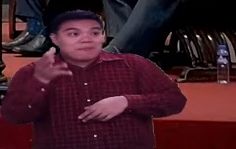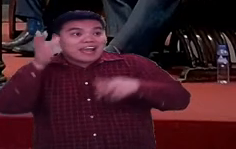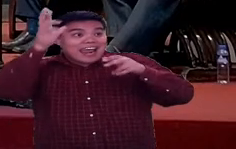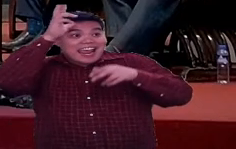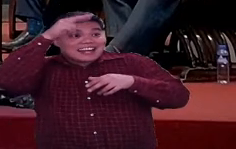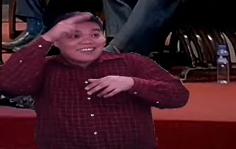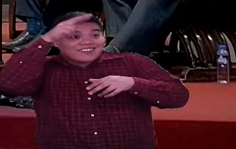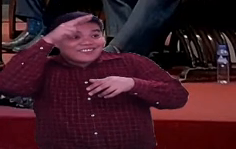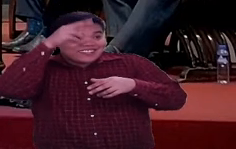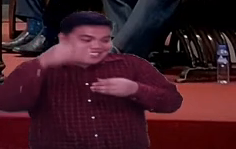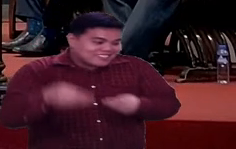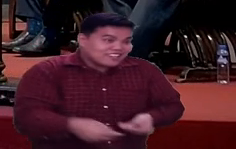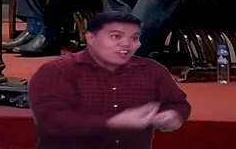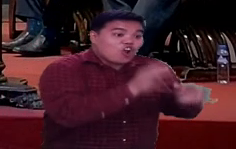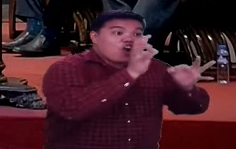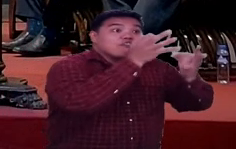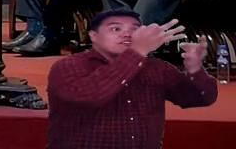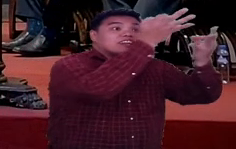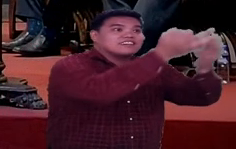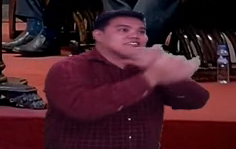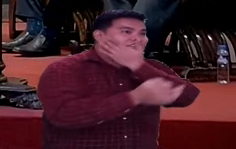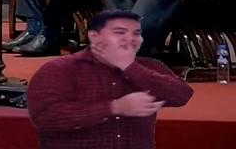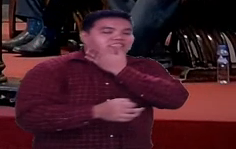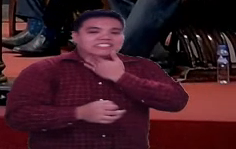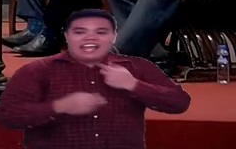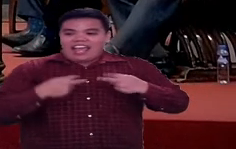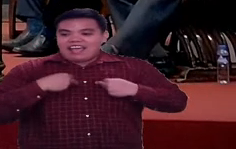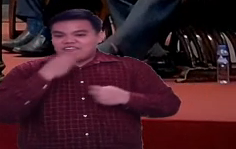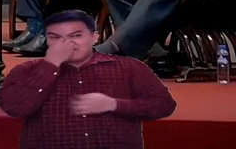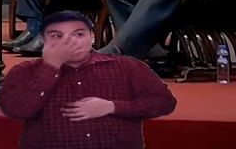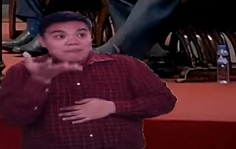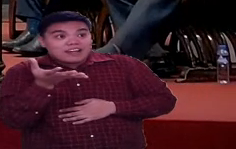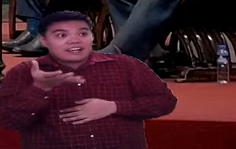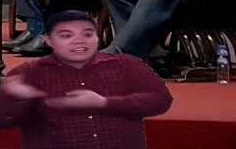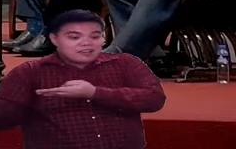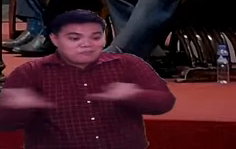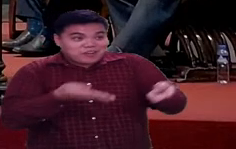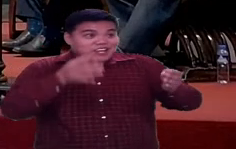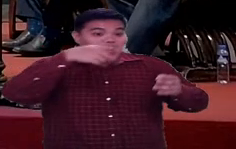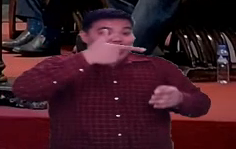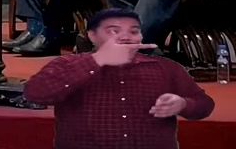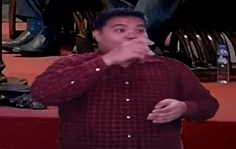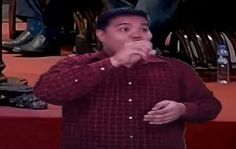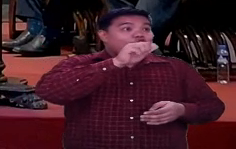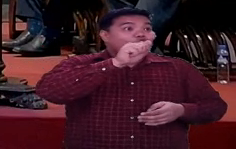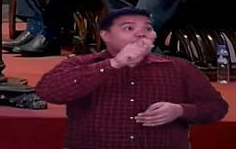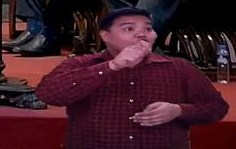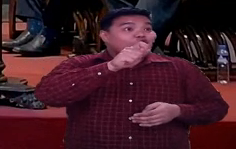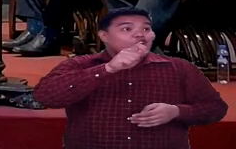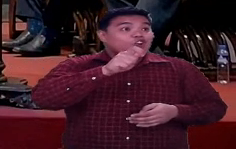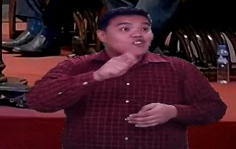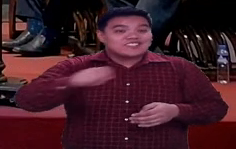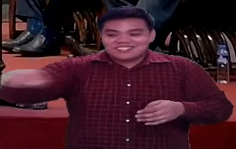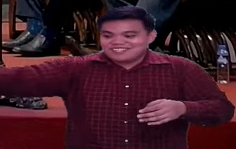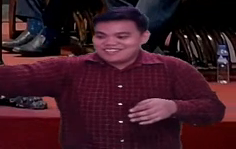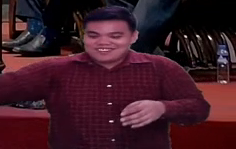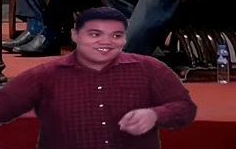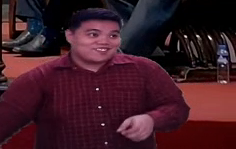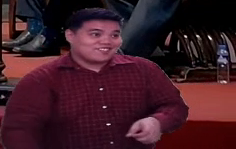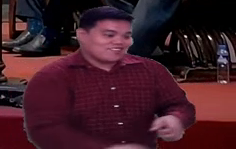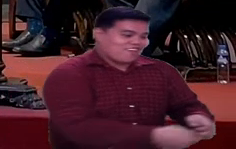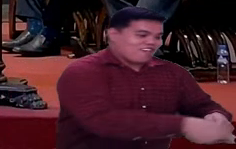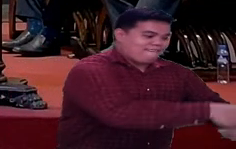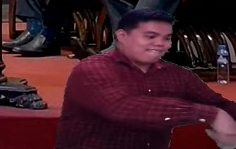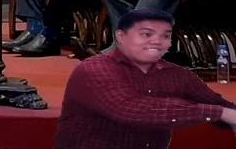them to the front. This was their offering to help. There were a few that even brought goats and tied them in the front of the